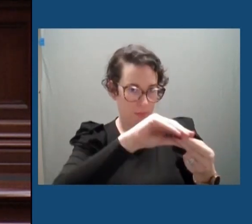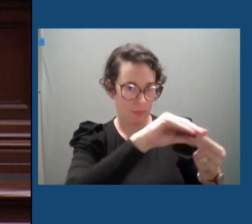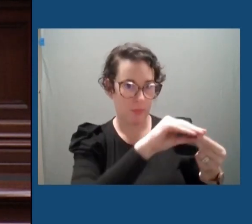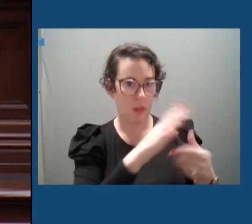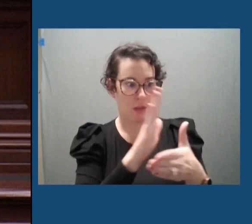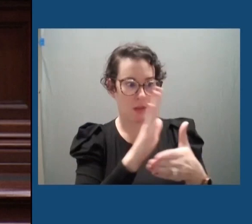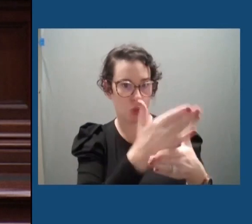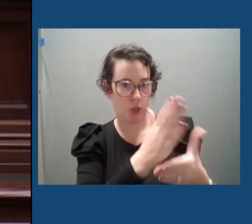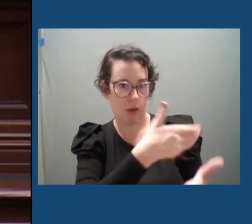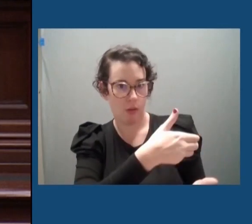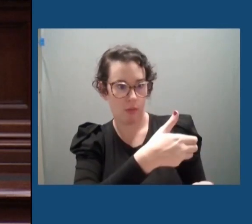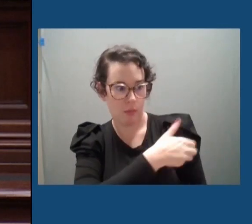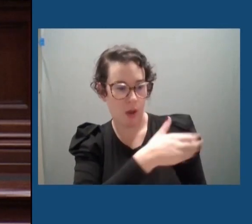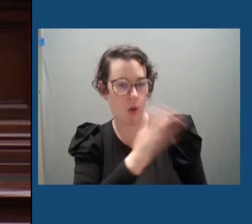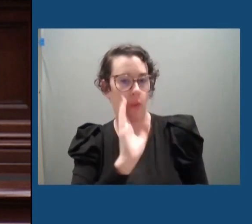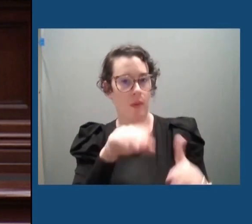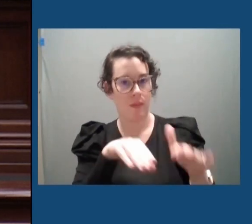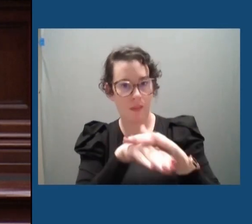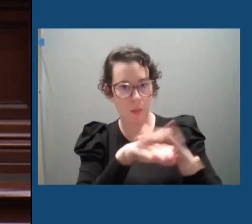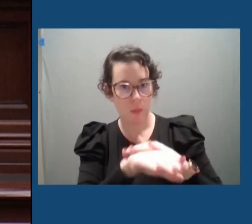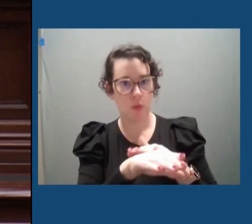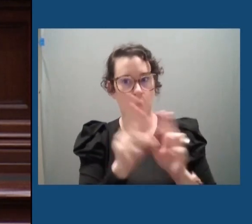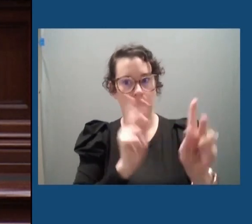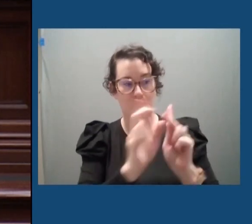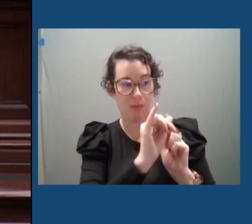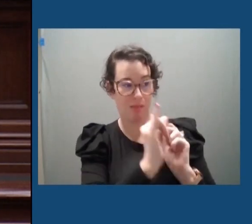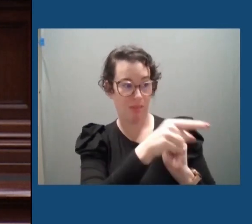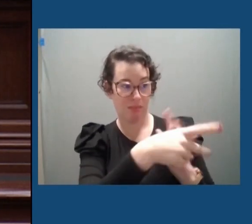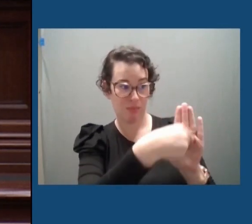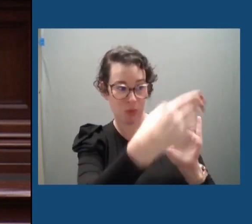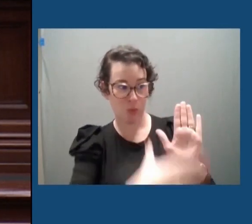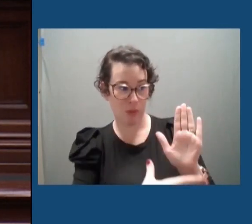make it available to people like Holiday who are innovating for the good of society.